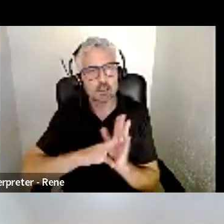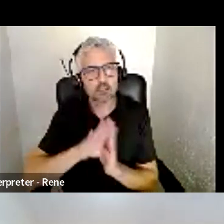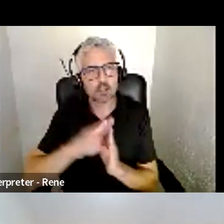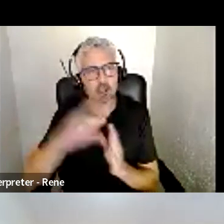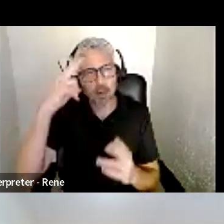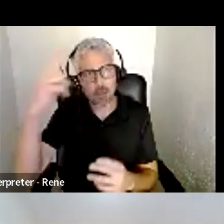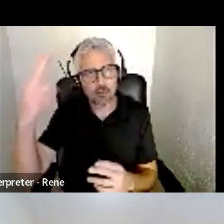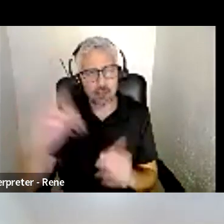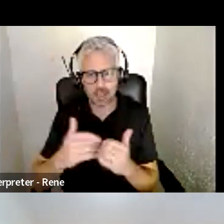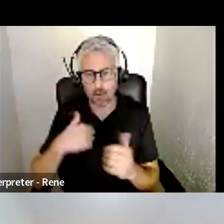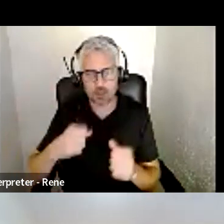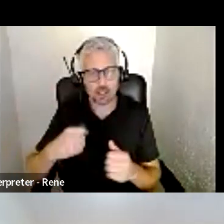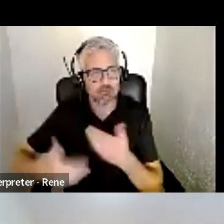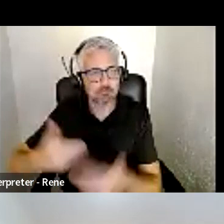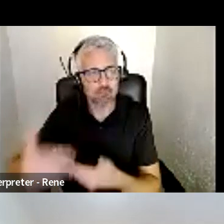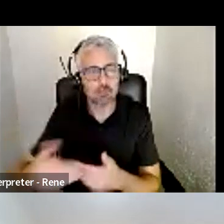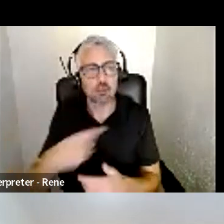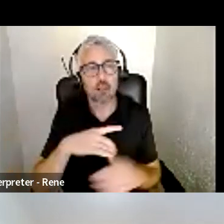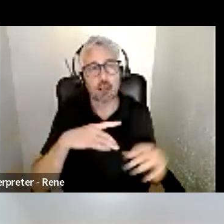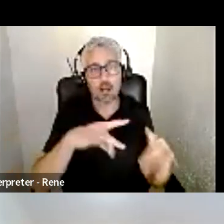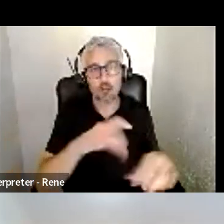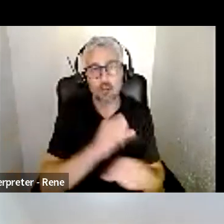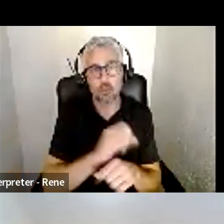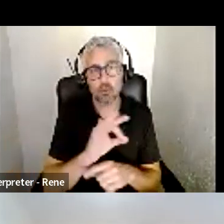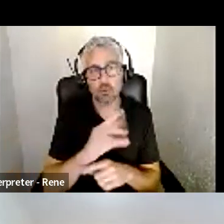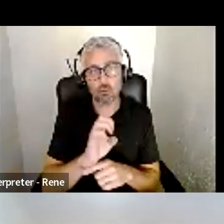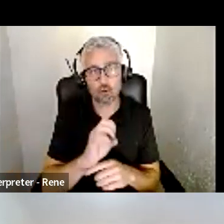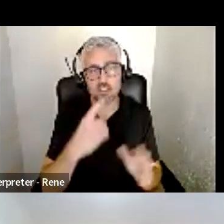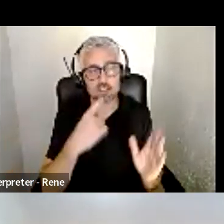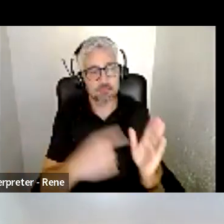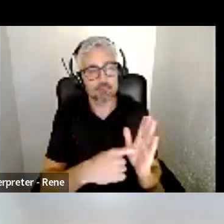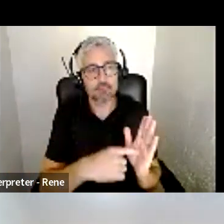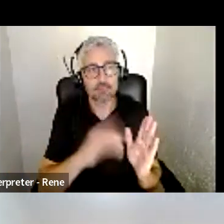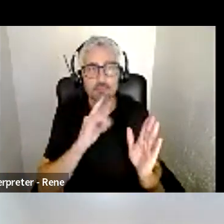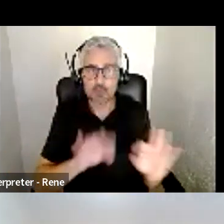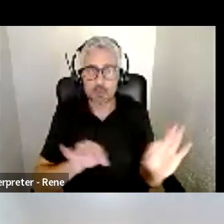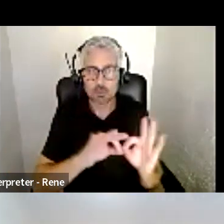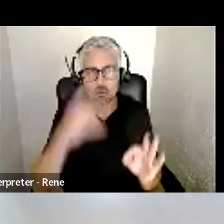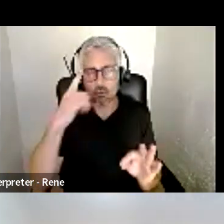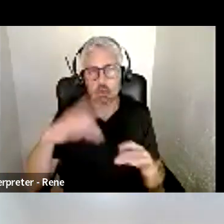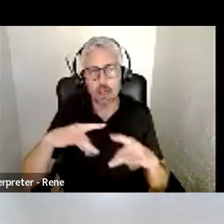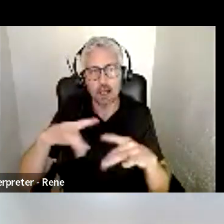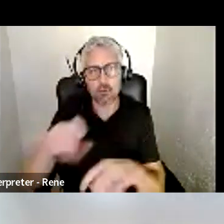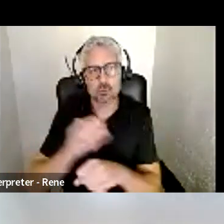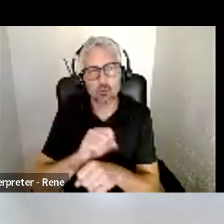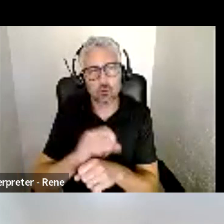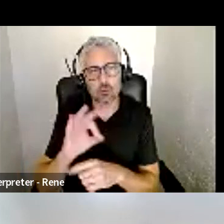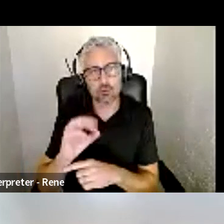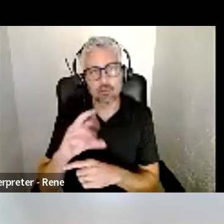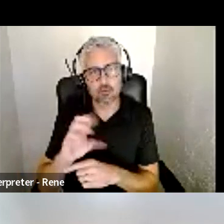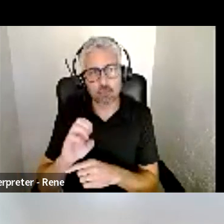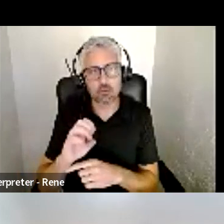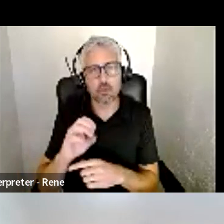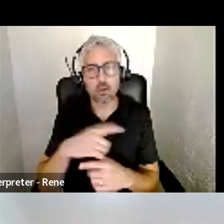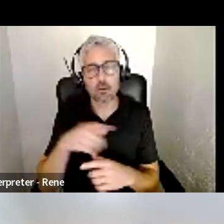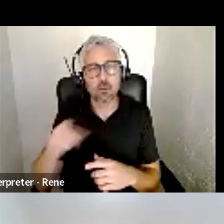figuring out how to move forward, acquisition workforces, I really identified it as something key for the acquisition workforce and has kind of taken the